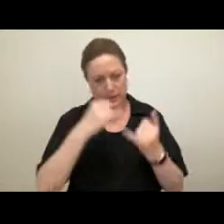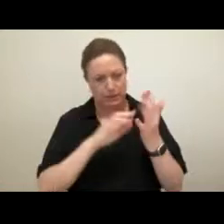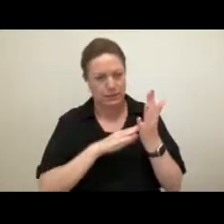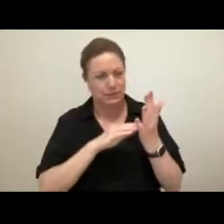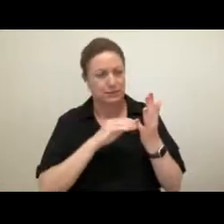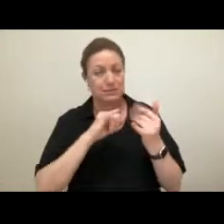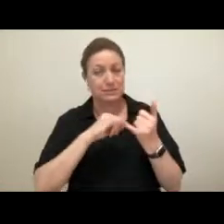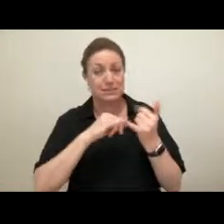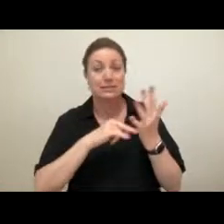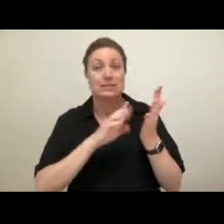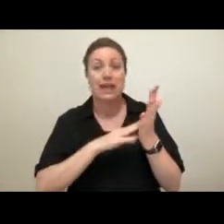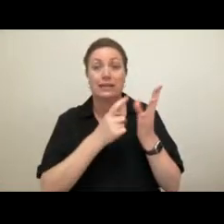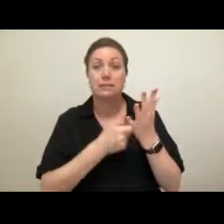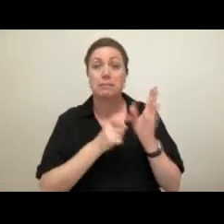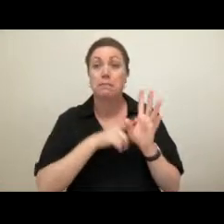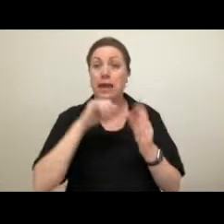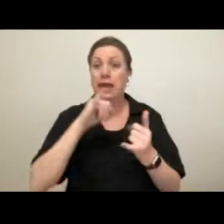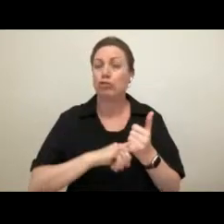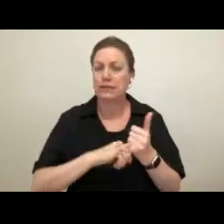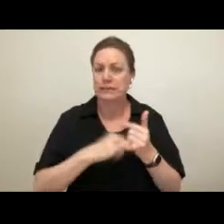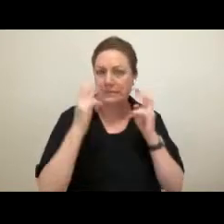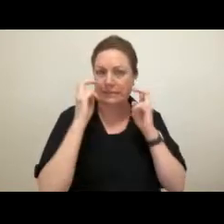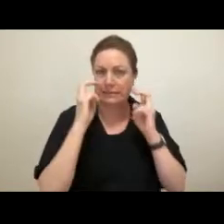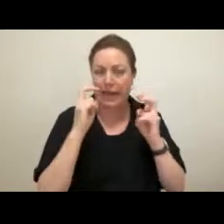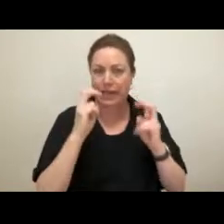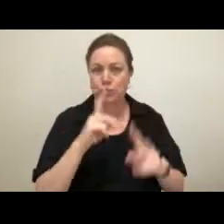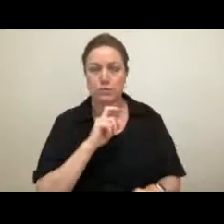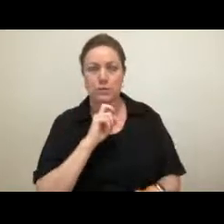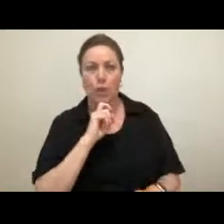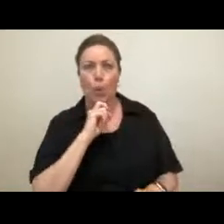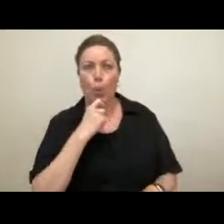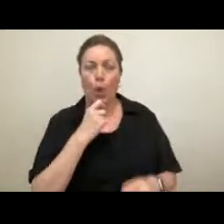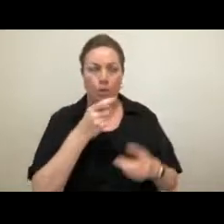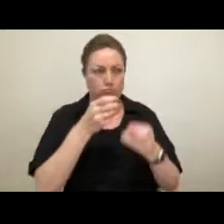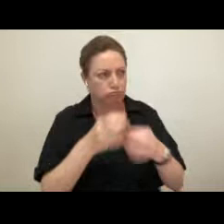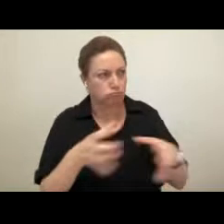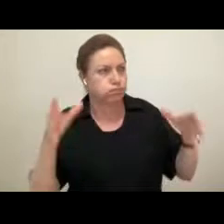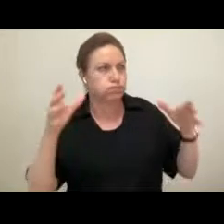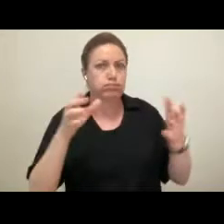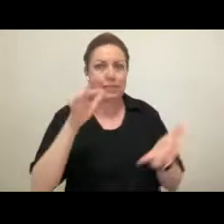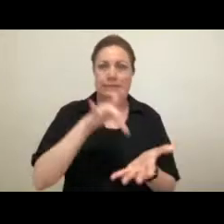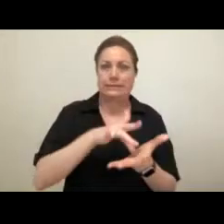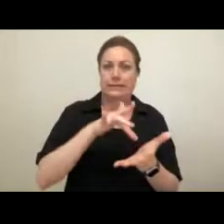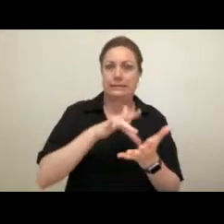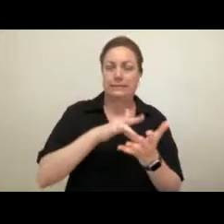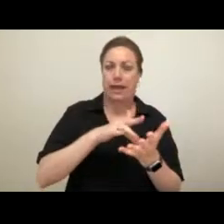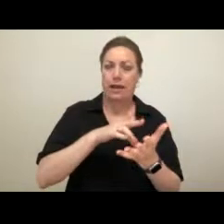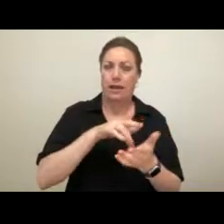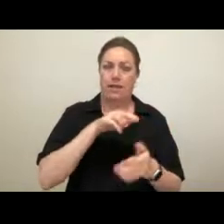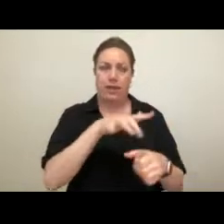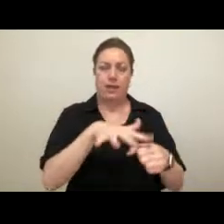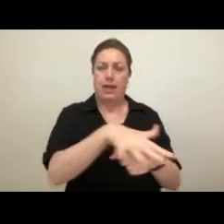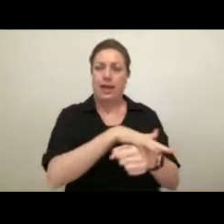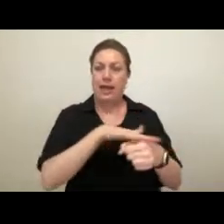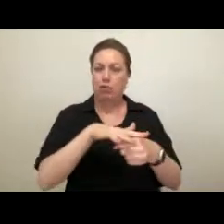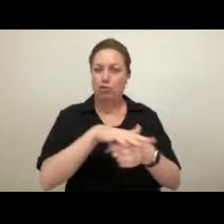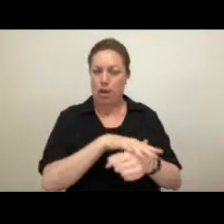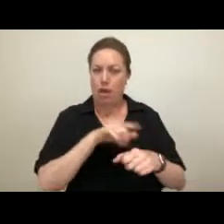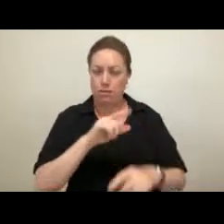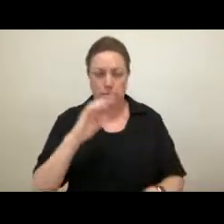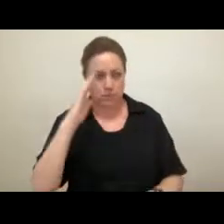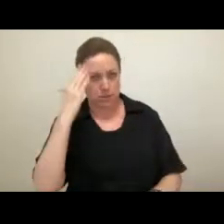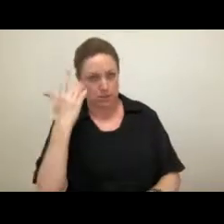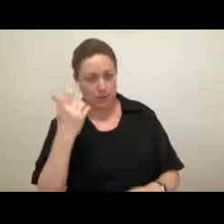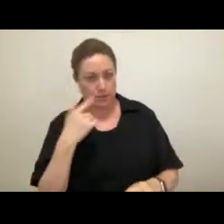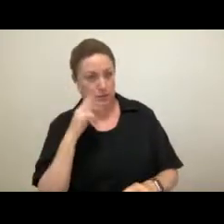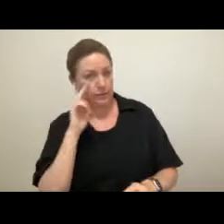and revitalise the town centre. So many of you may have already experienced the development that is occurring at St